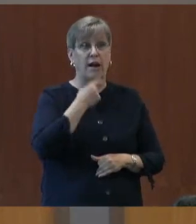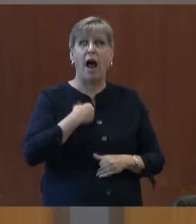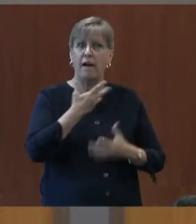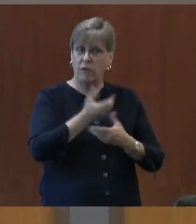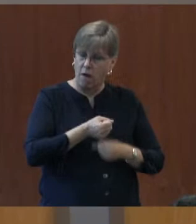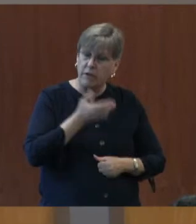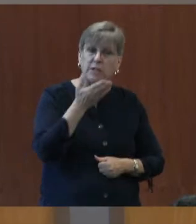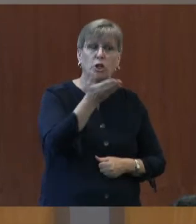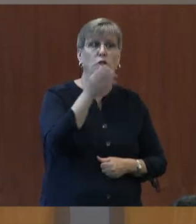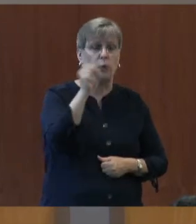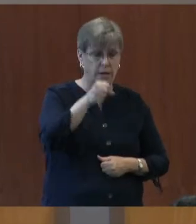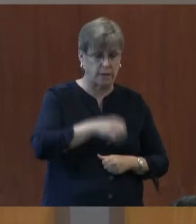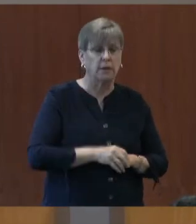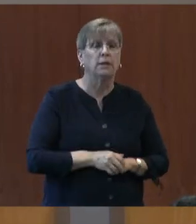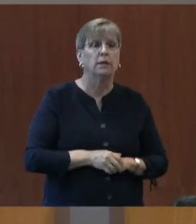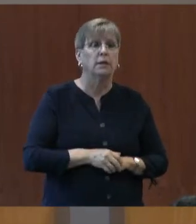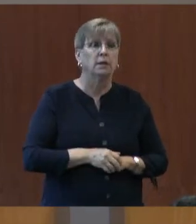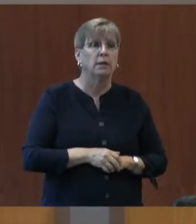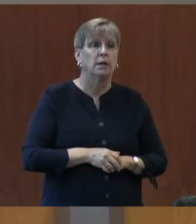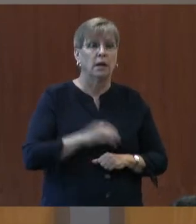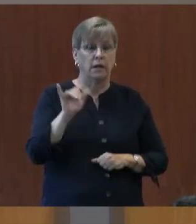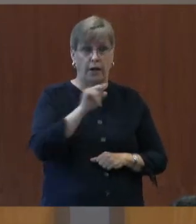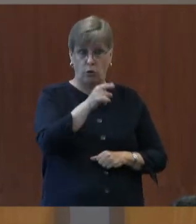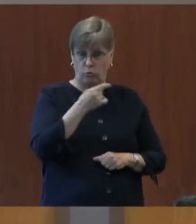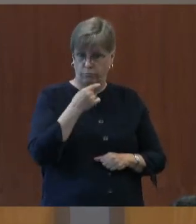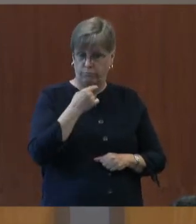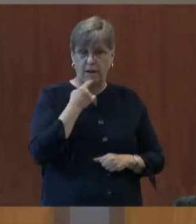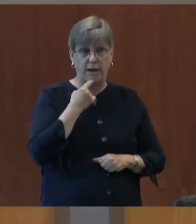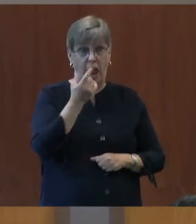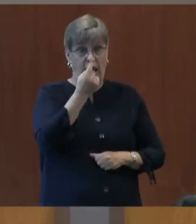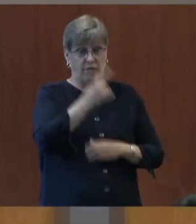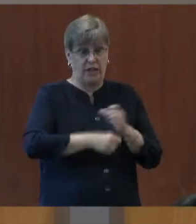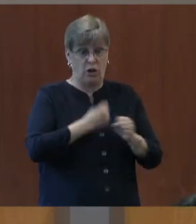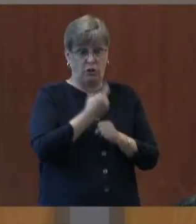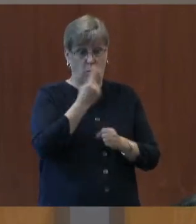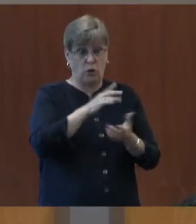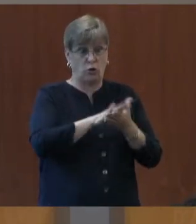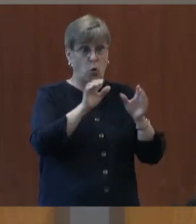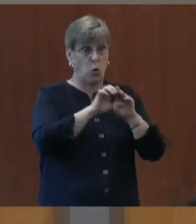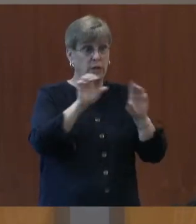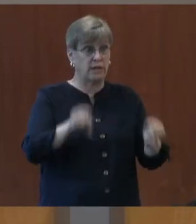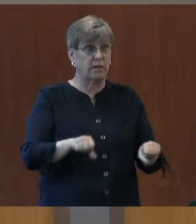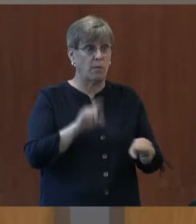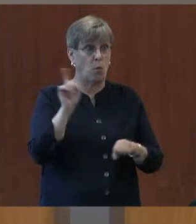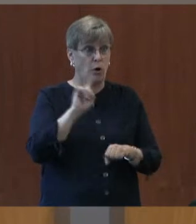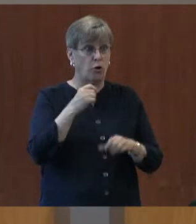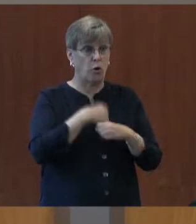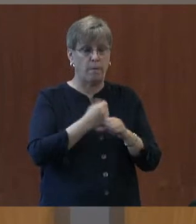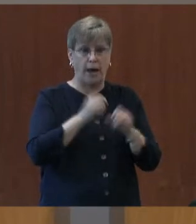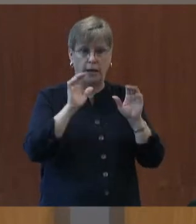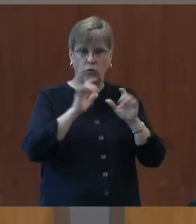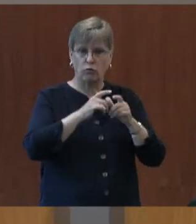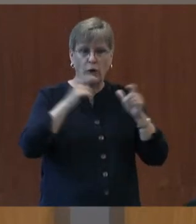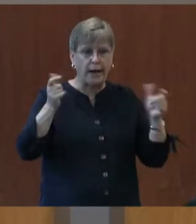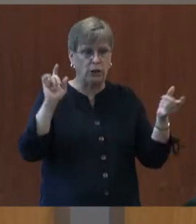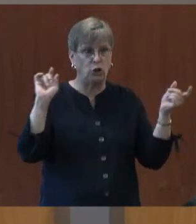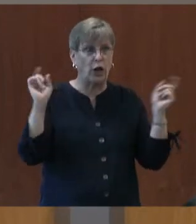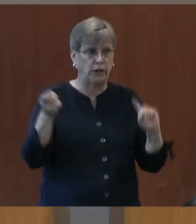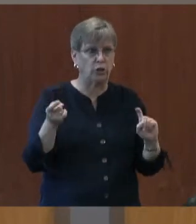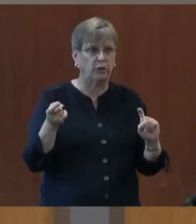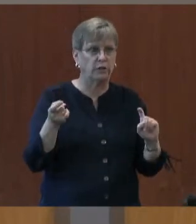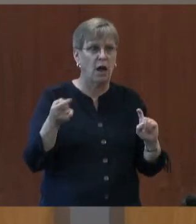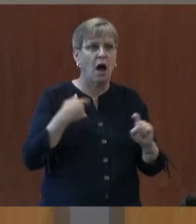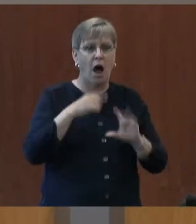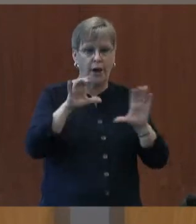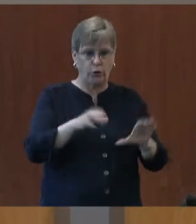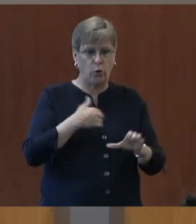you. I mean, like I said, 11 years in a school system where you did make some great changes. So I